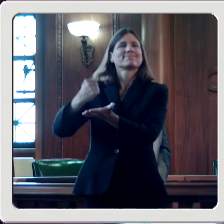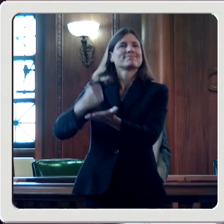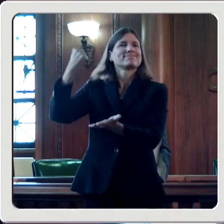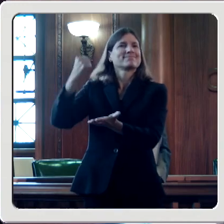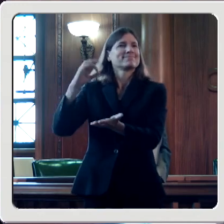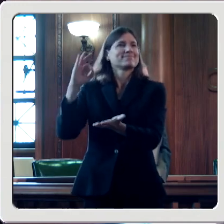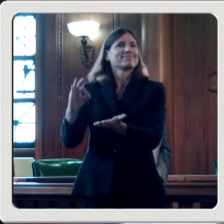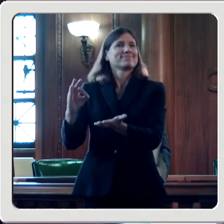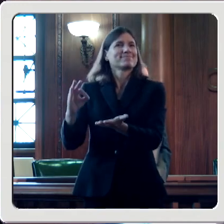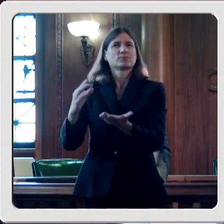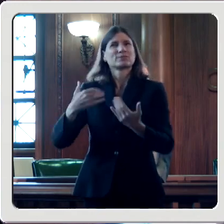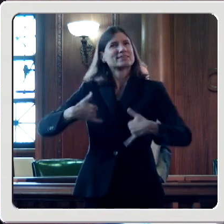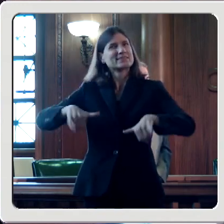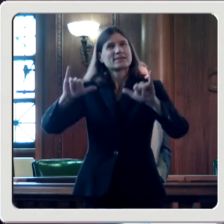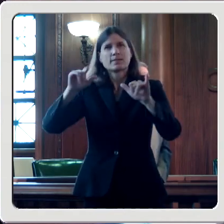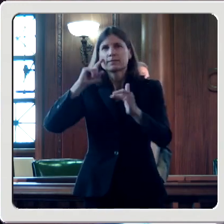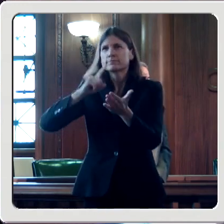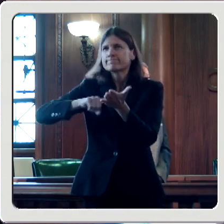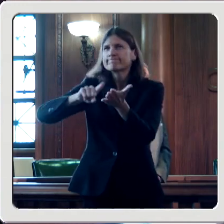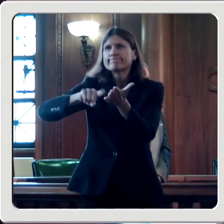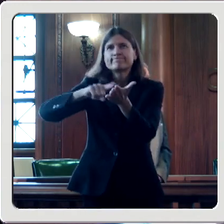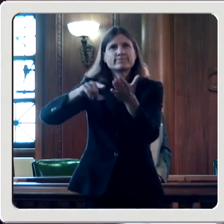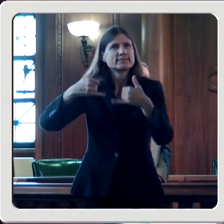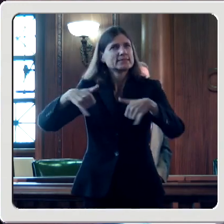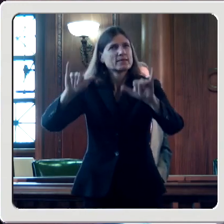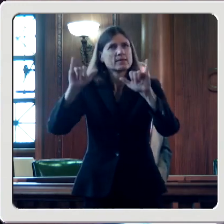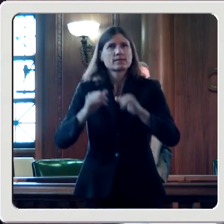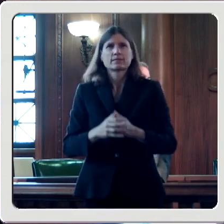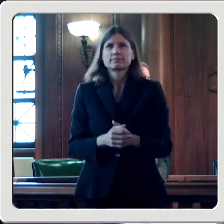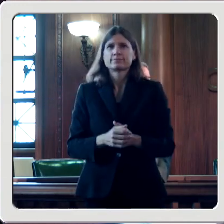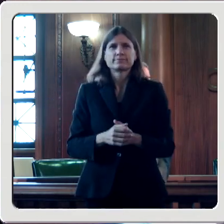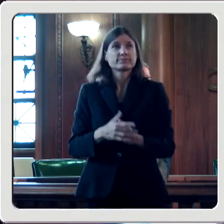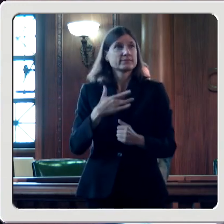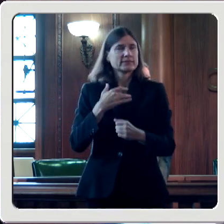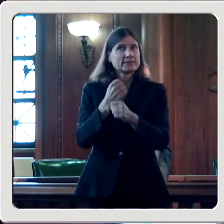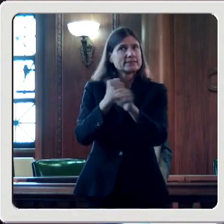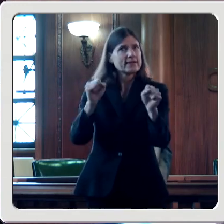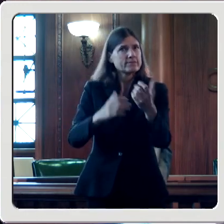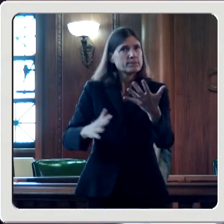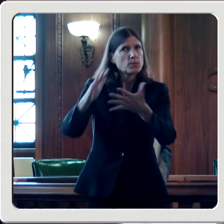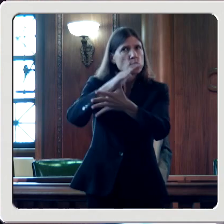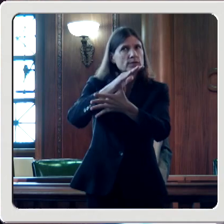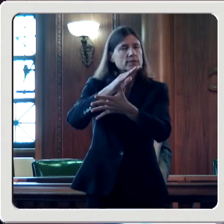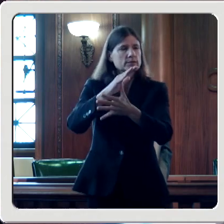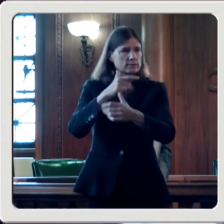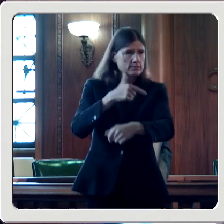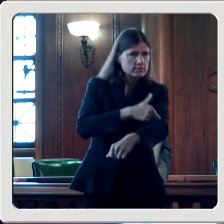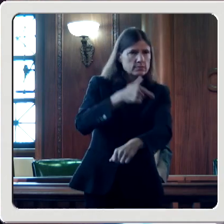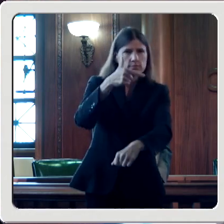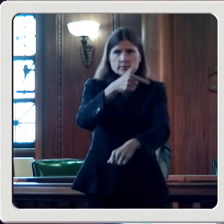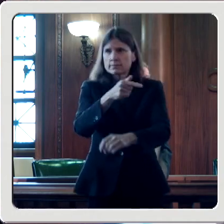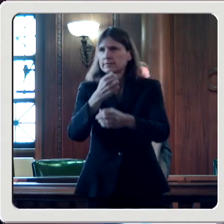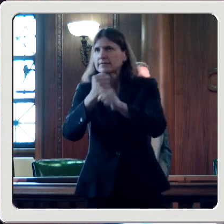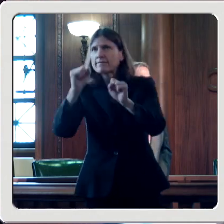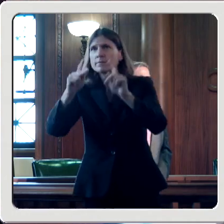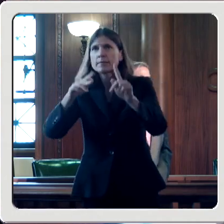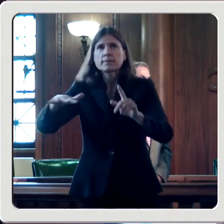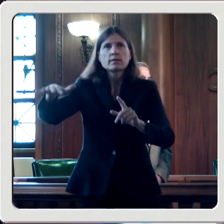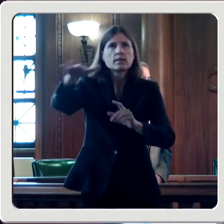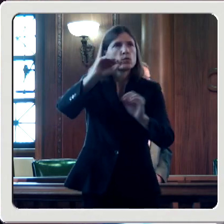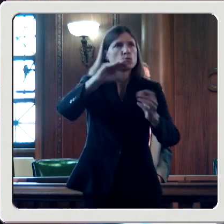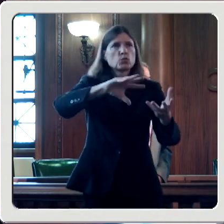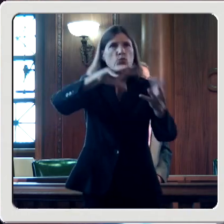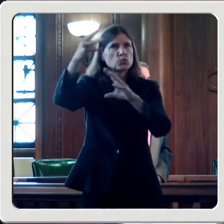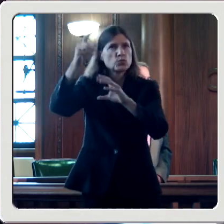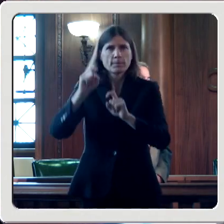on science. This should be no different. We've made great strides on our journey, and we will continue to do so if we